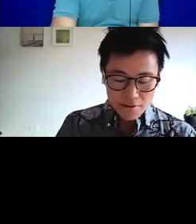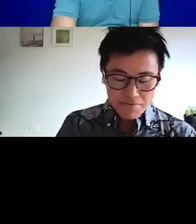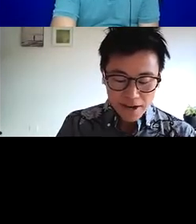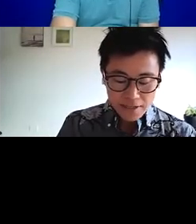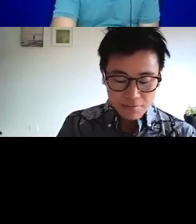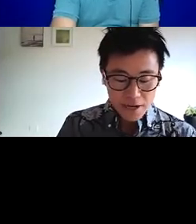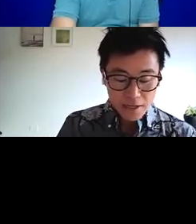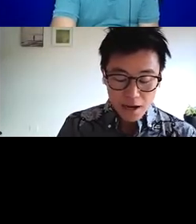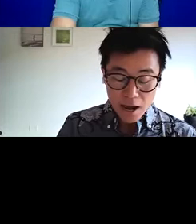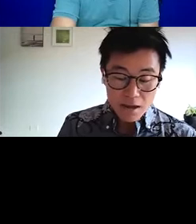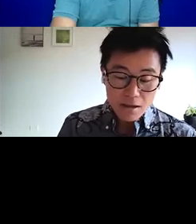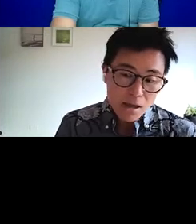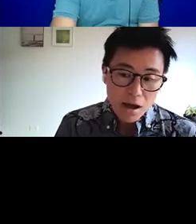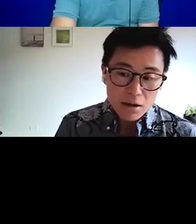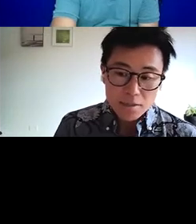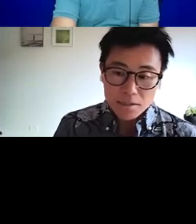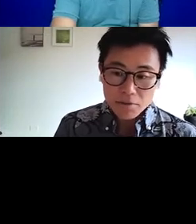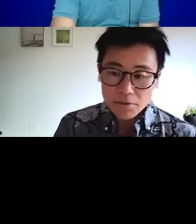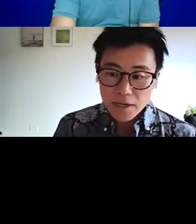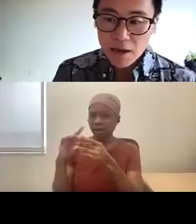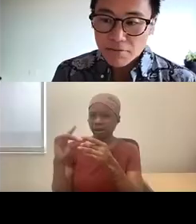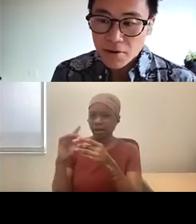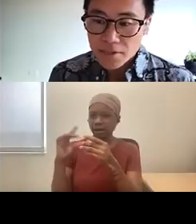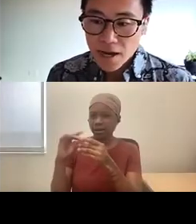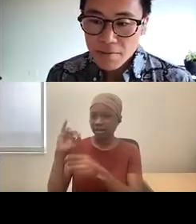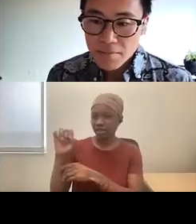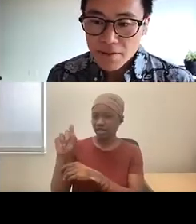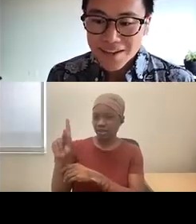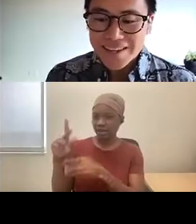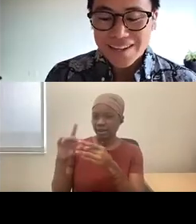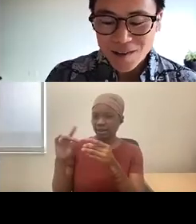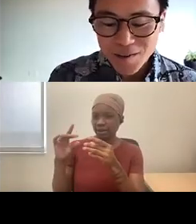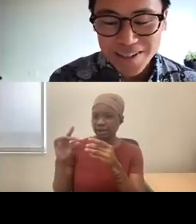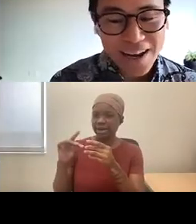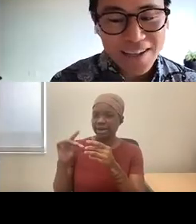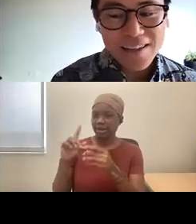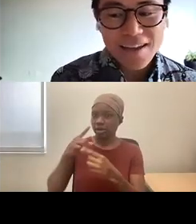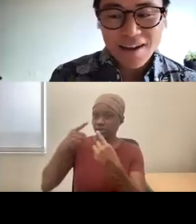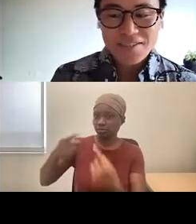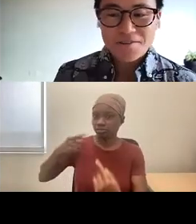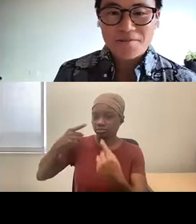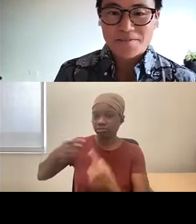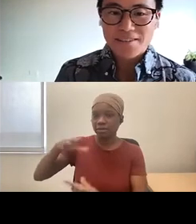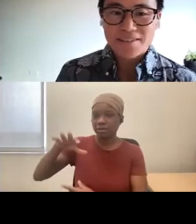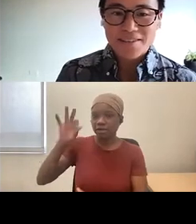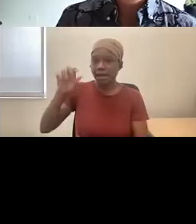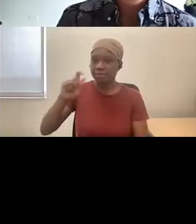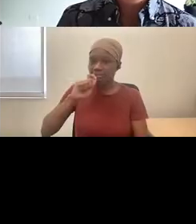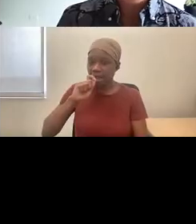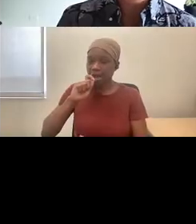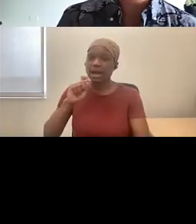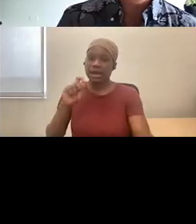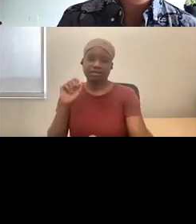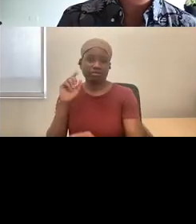having a hard time finding their mic. And I also similarly have a hard time. Yeah, totally, Jackie. Also, these